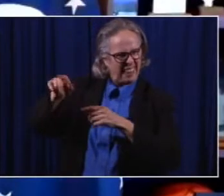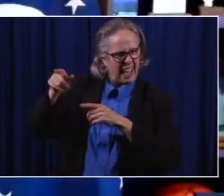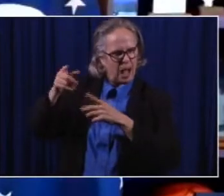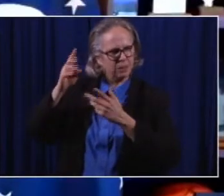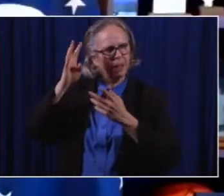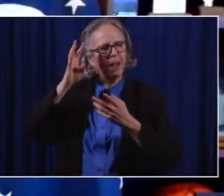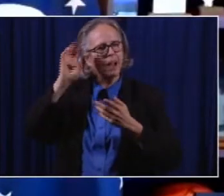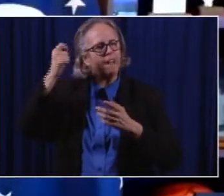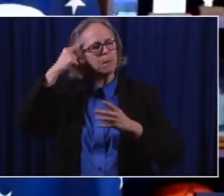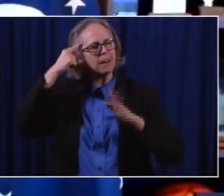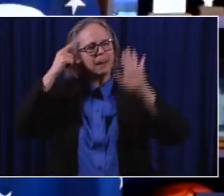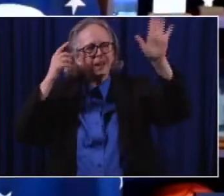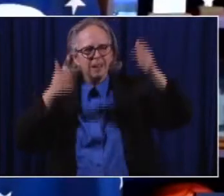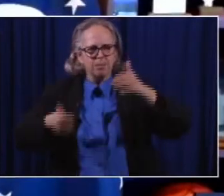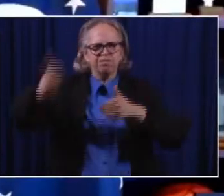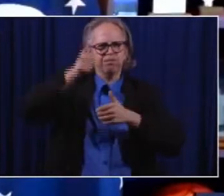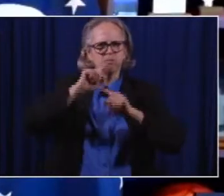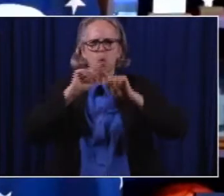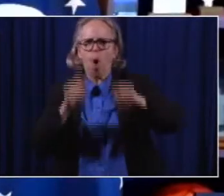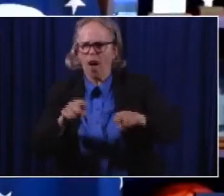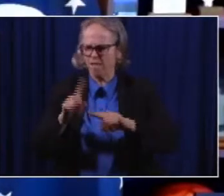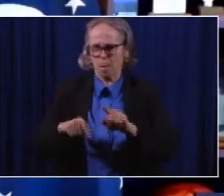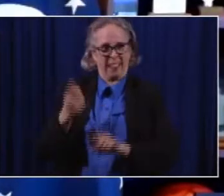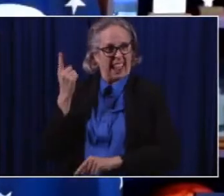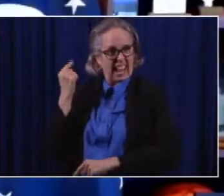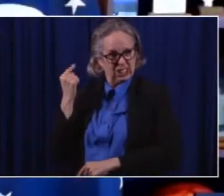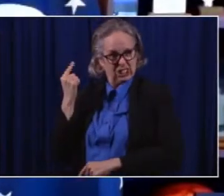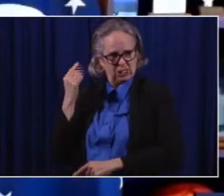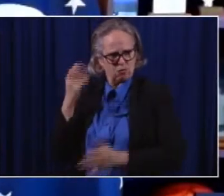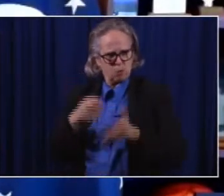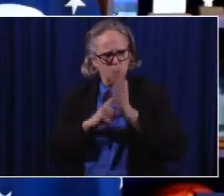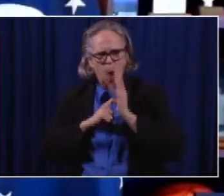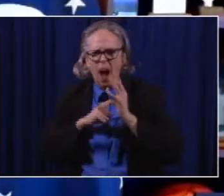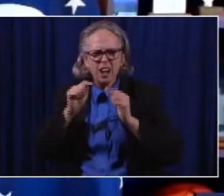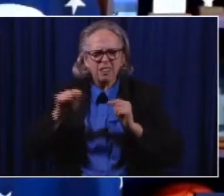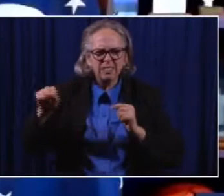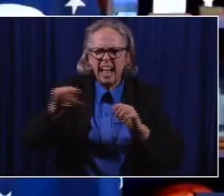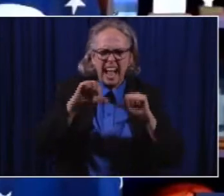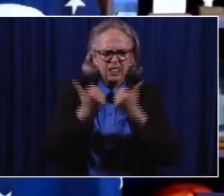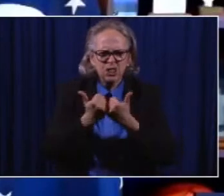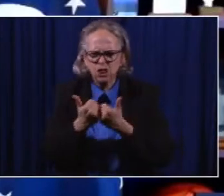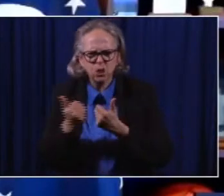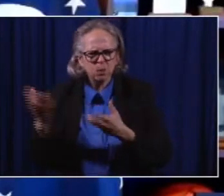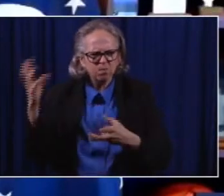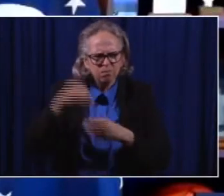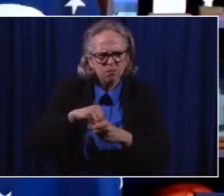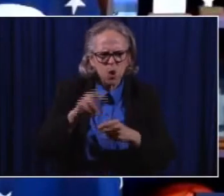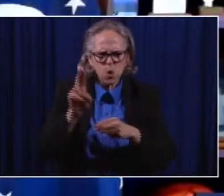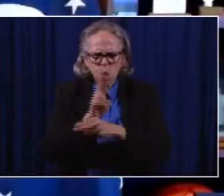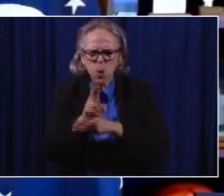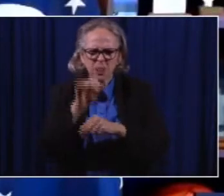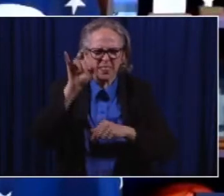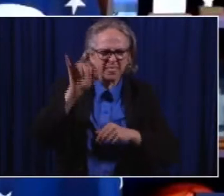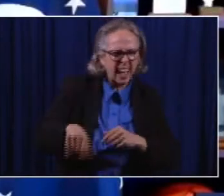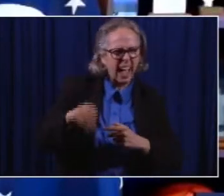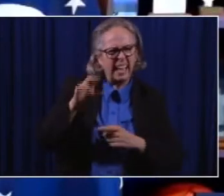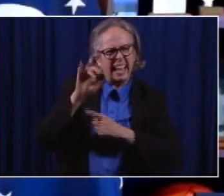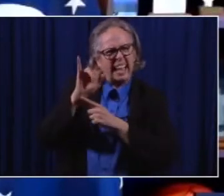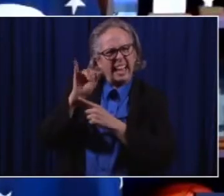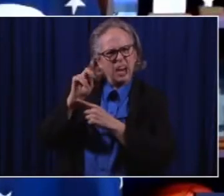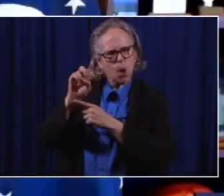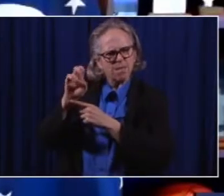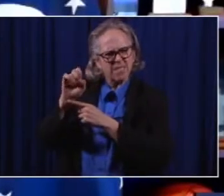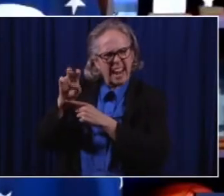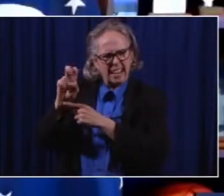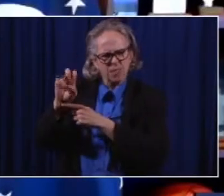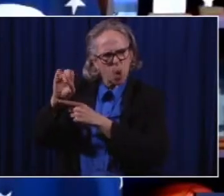required the agencies to put their data on that platform. Thankfully, the Ohio Department of Health was one of the first ones to do